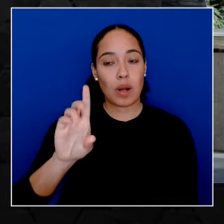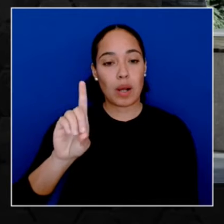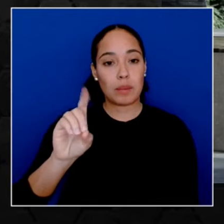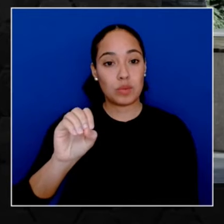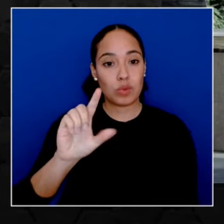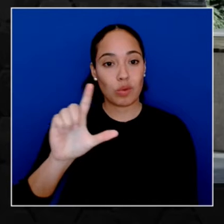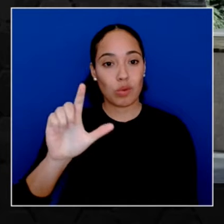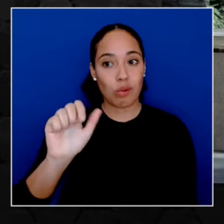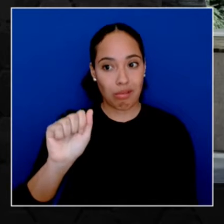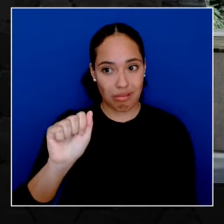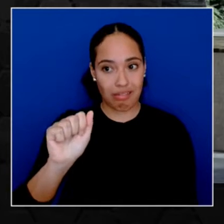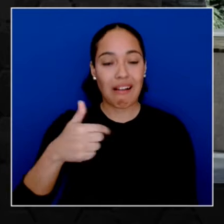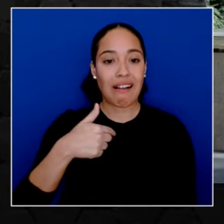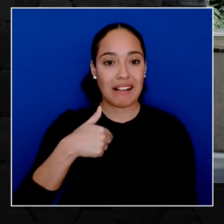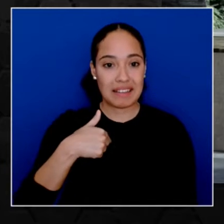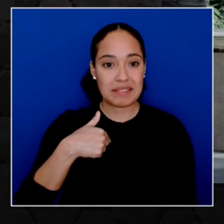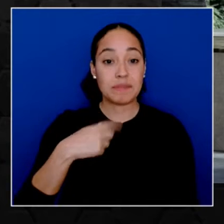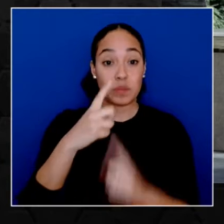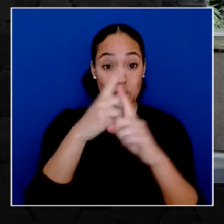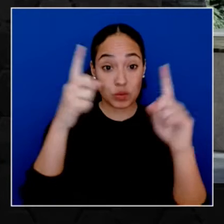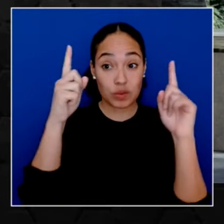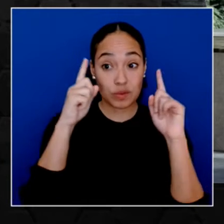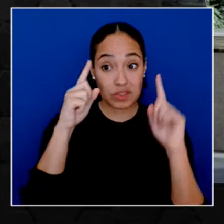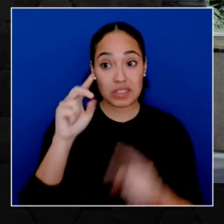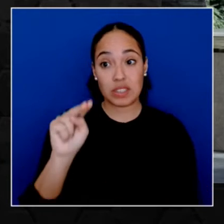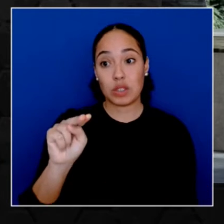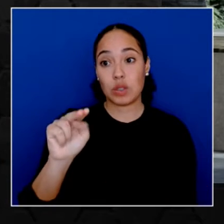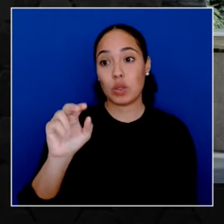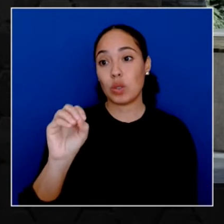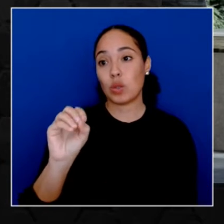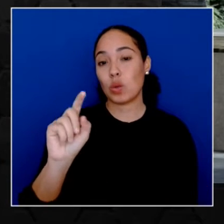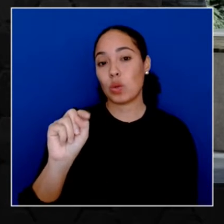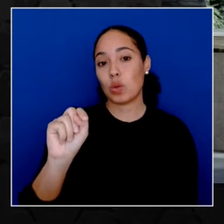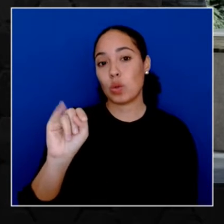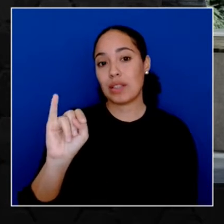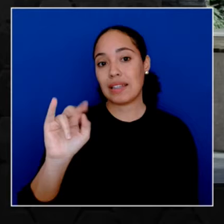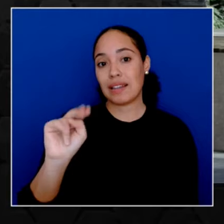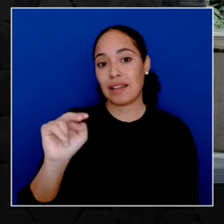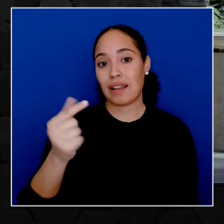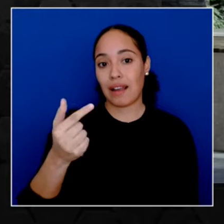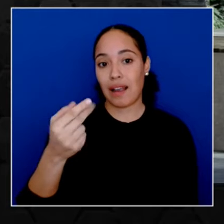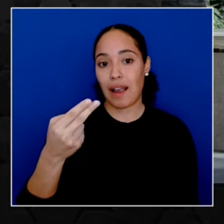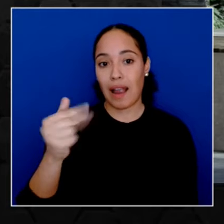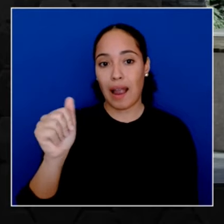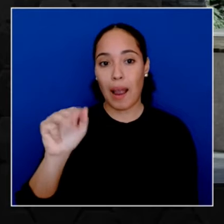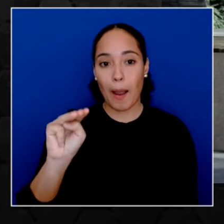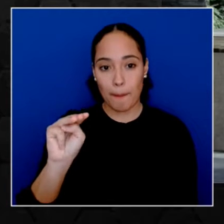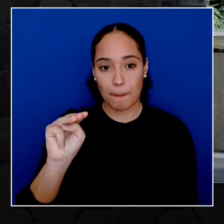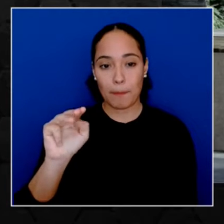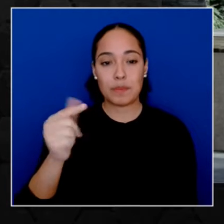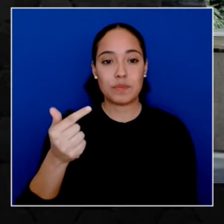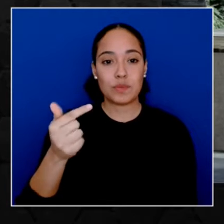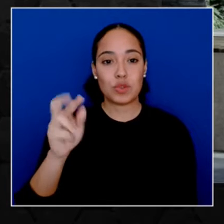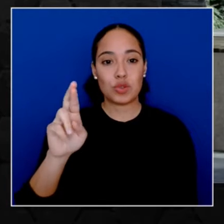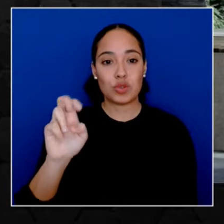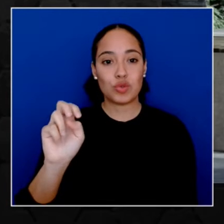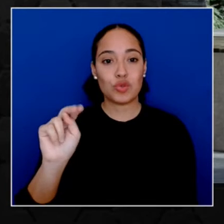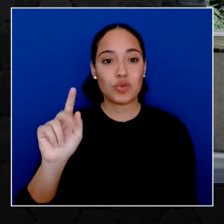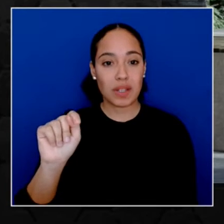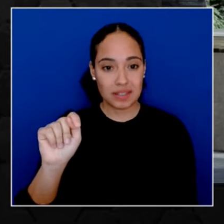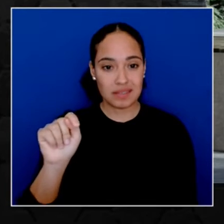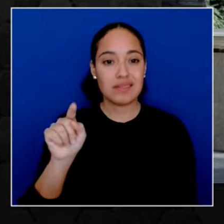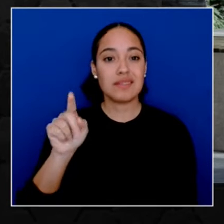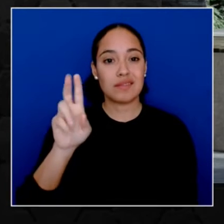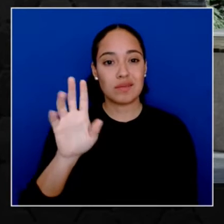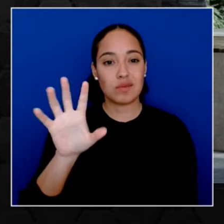University in the UK, and I run the course of artificial intelligence here for undergraduate and